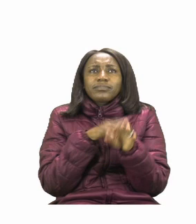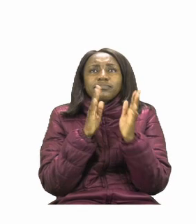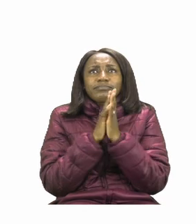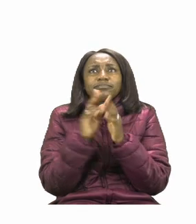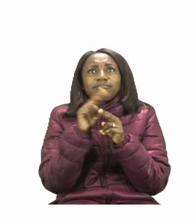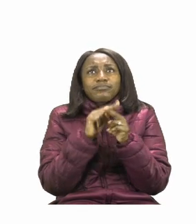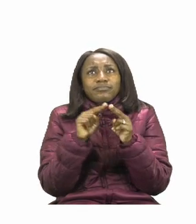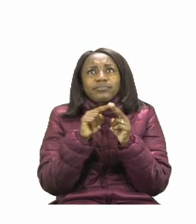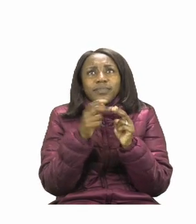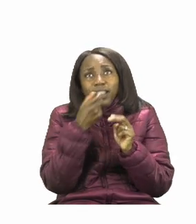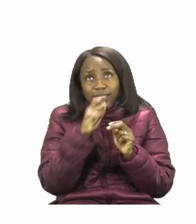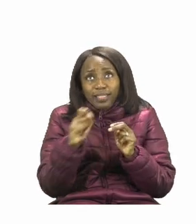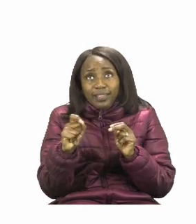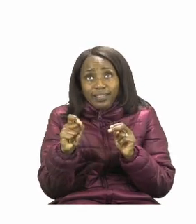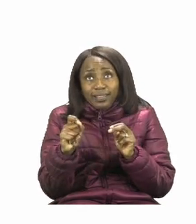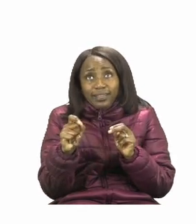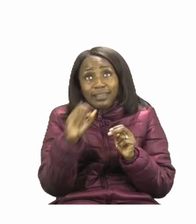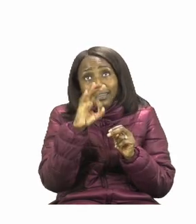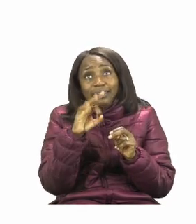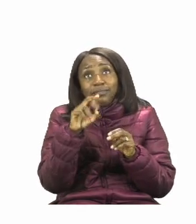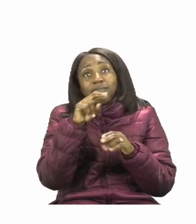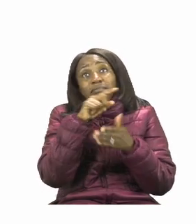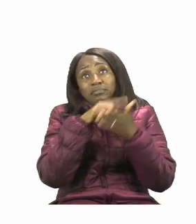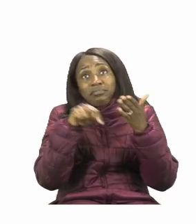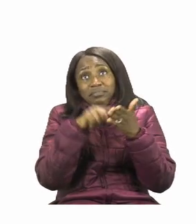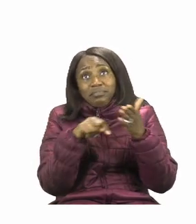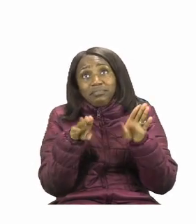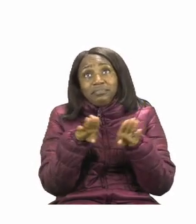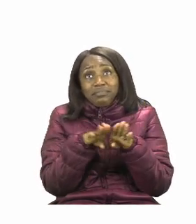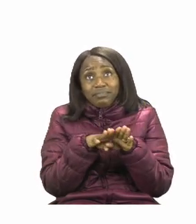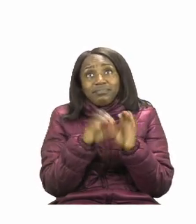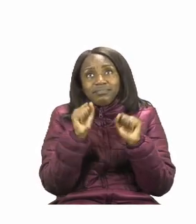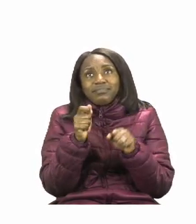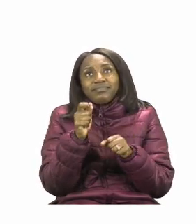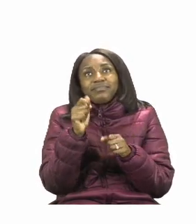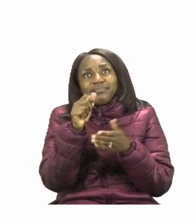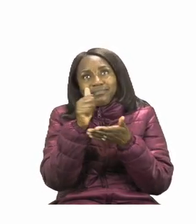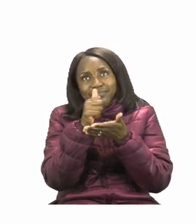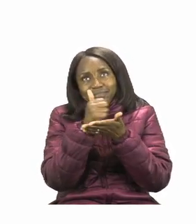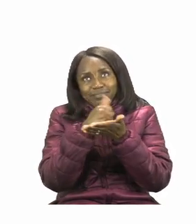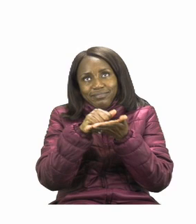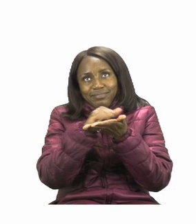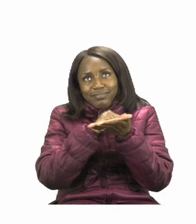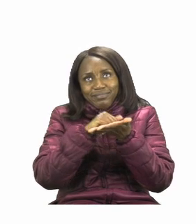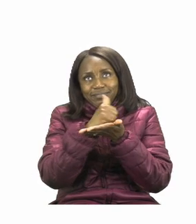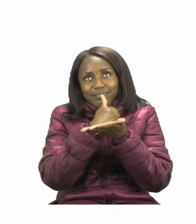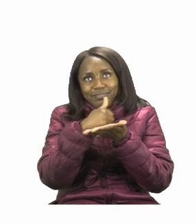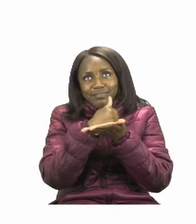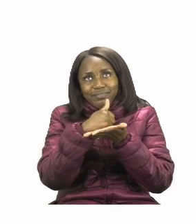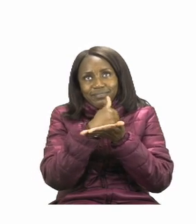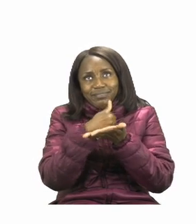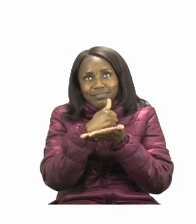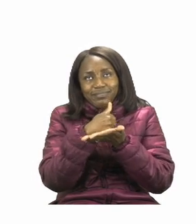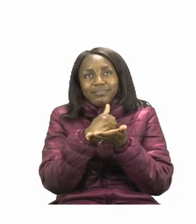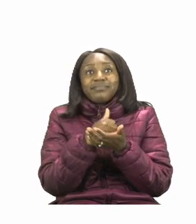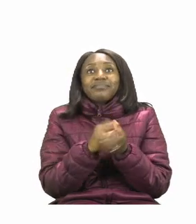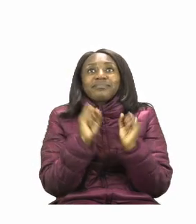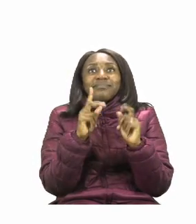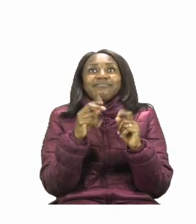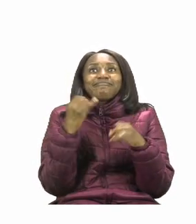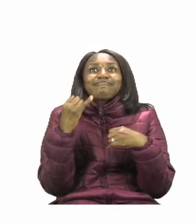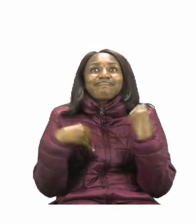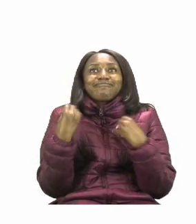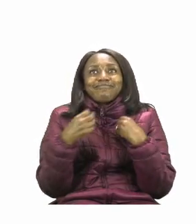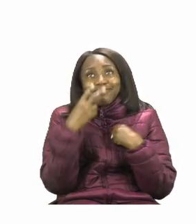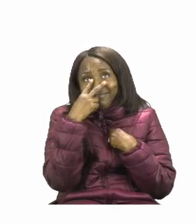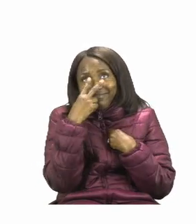pencil. Just in case you make a mistake, you can erase your mistake. Have fun, boys and girls, and I'll see you when